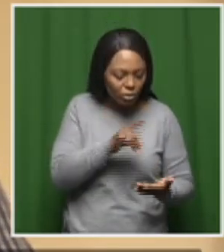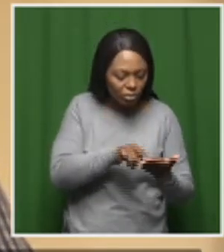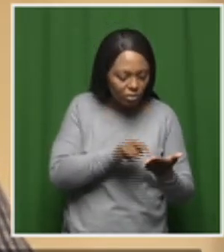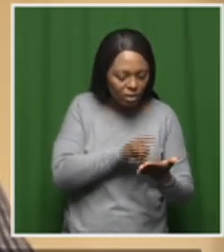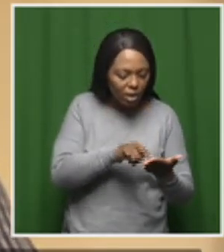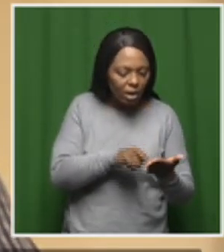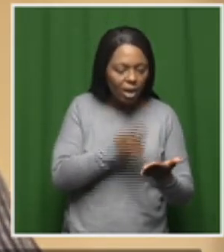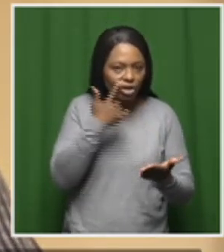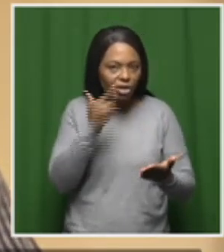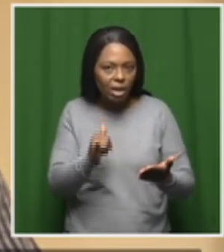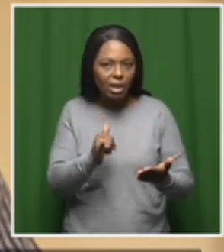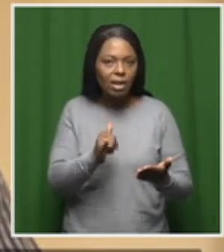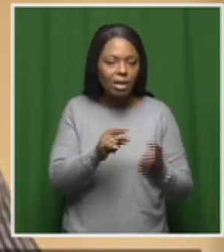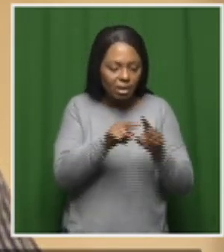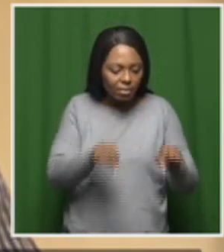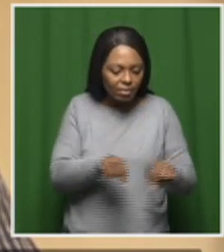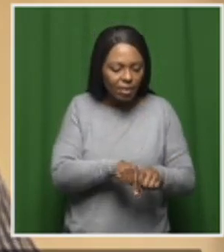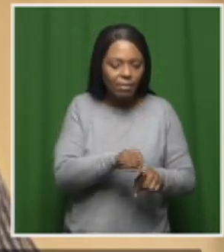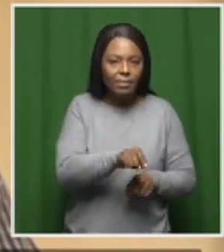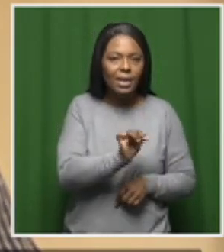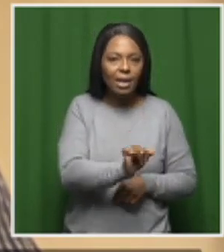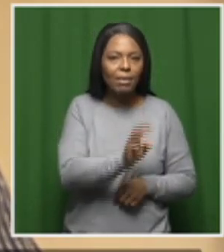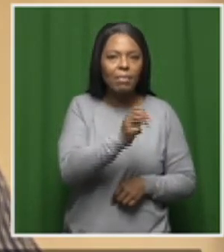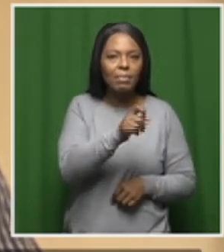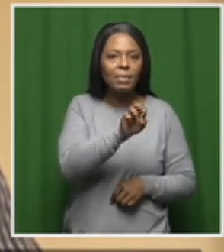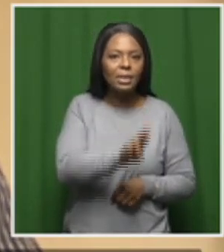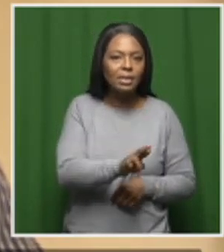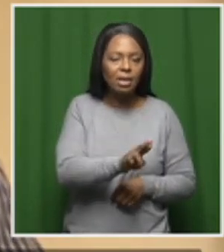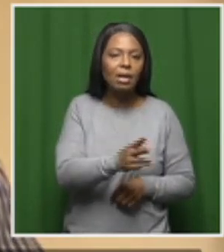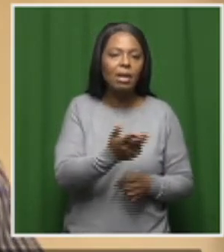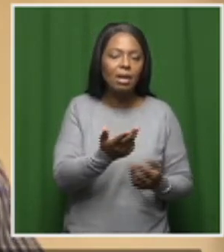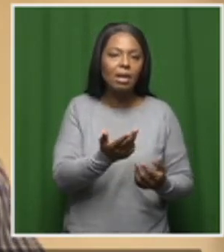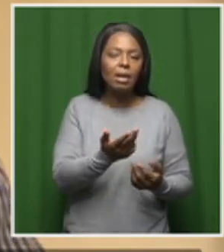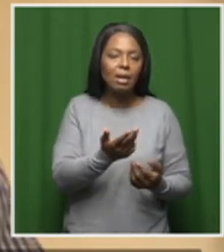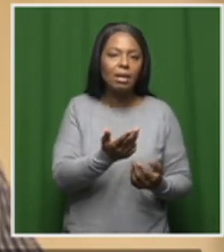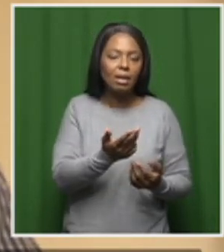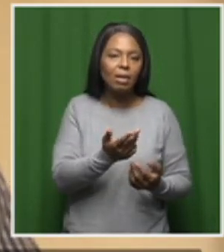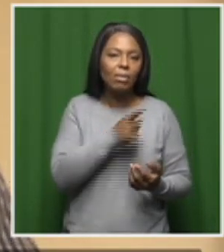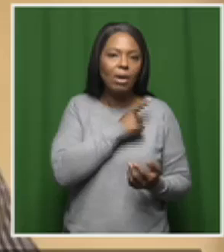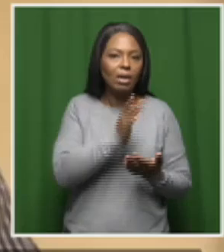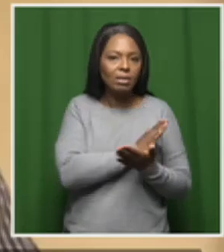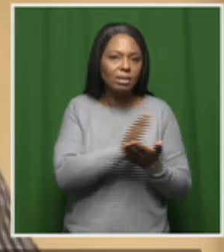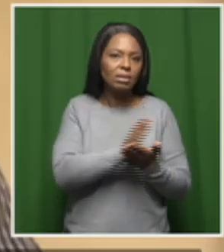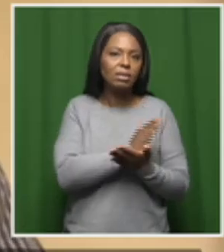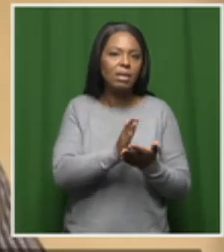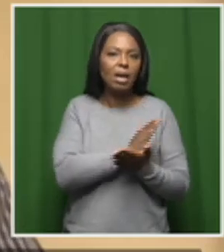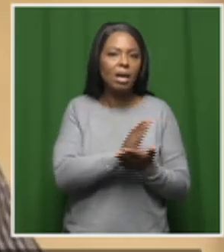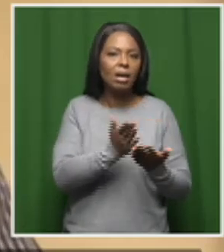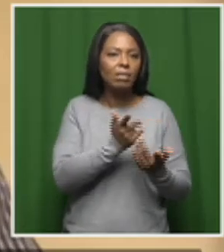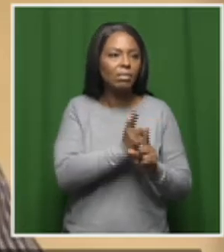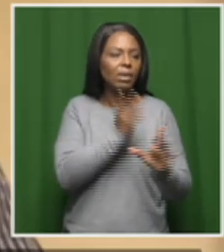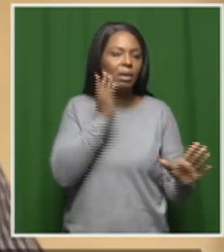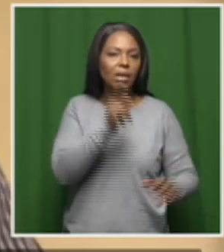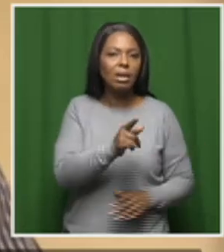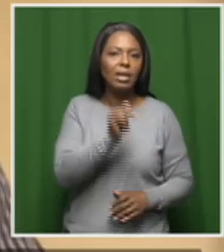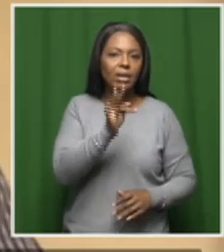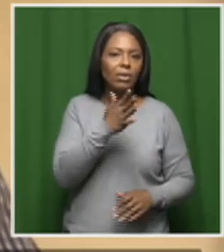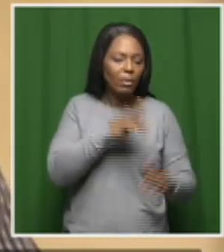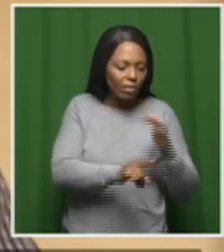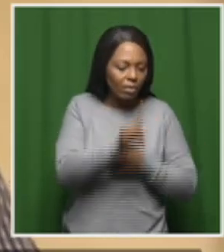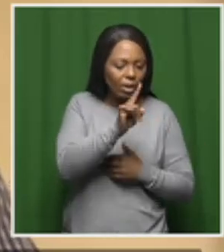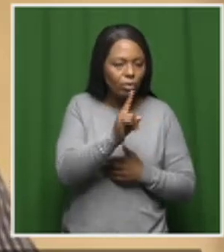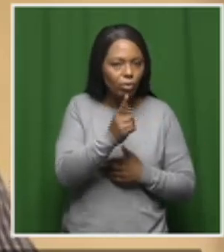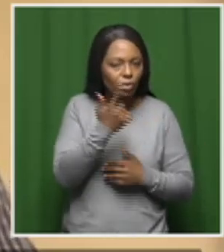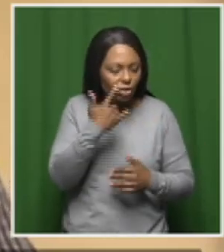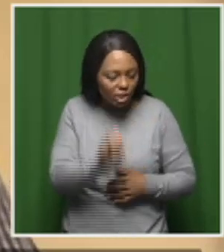at they are especially the gated communities are refusing access to our meter readers. Yeah. And our disconnection. For